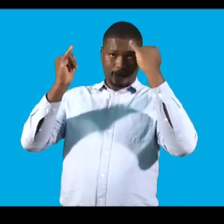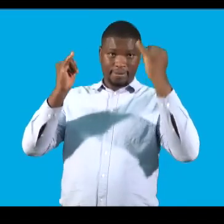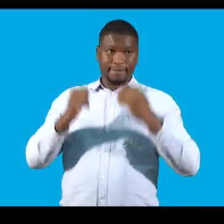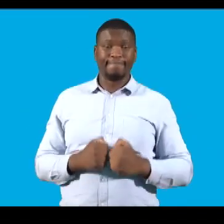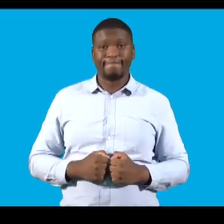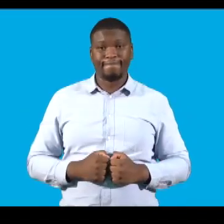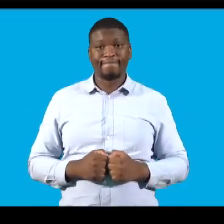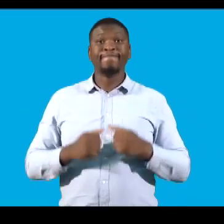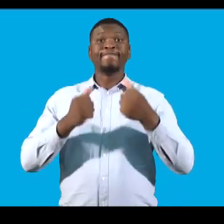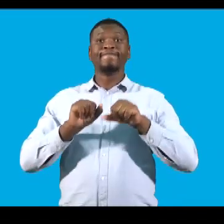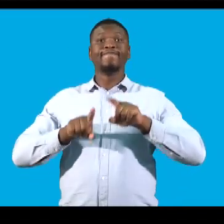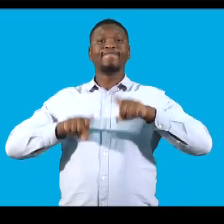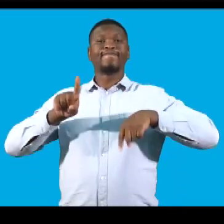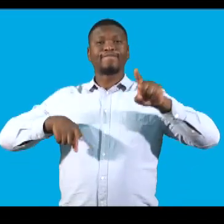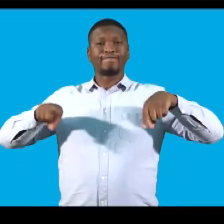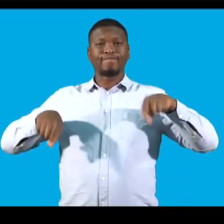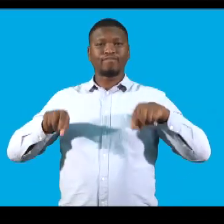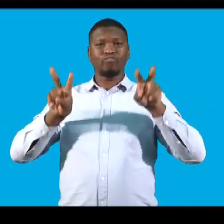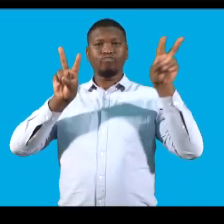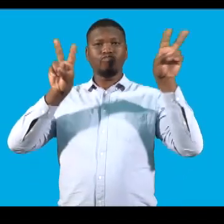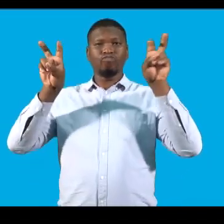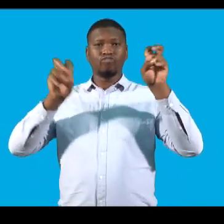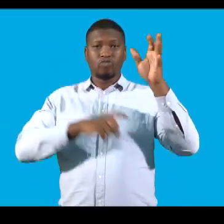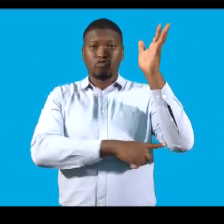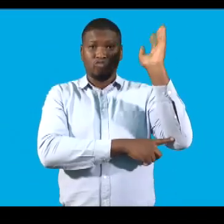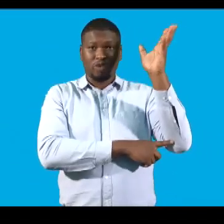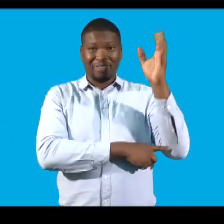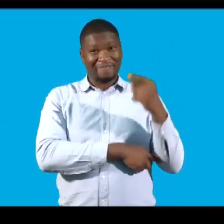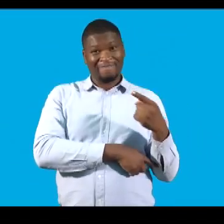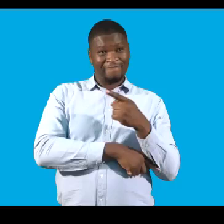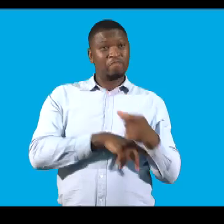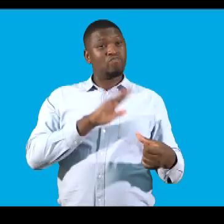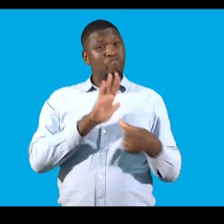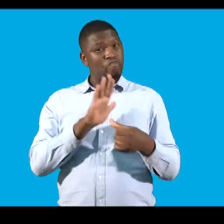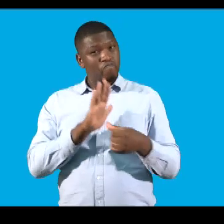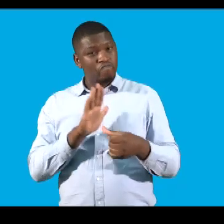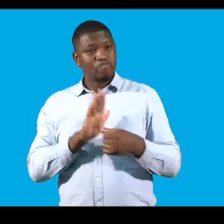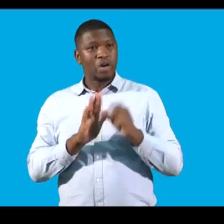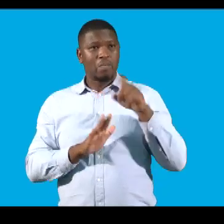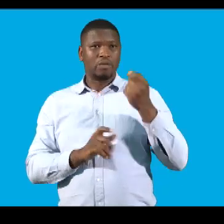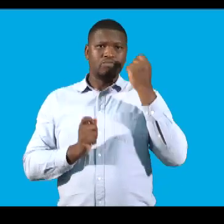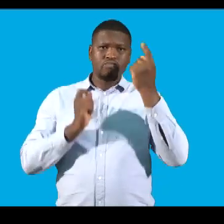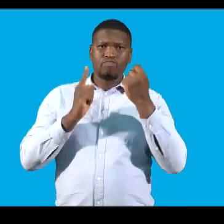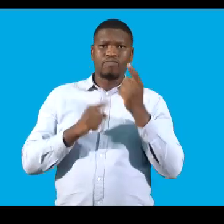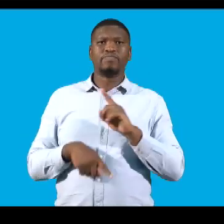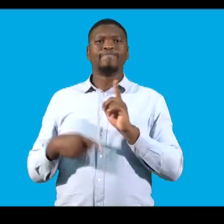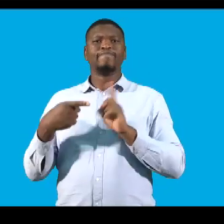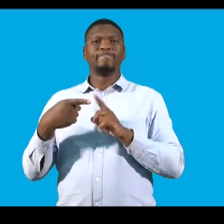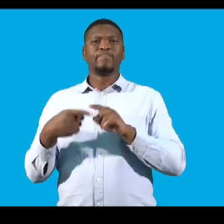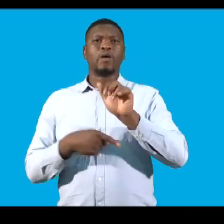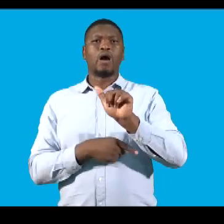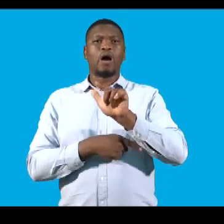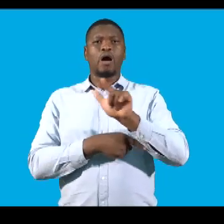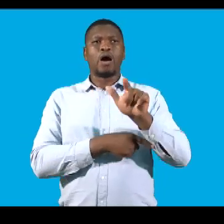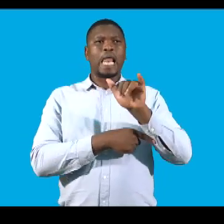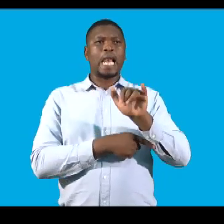look at the various figures of speech, which is very important to understanding imagery within a poem. Alliteration. This